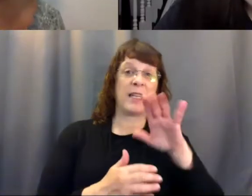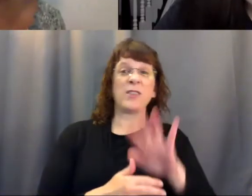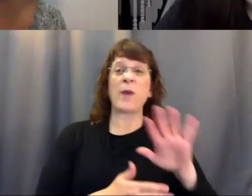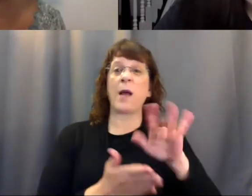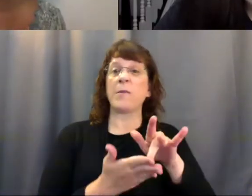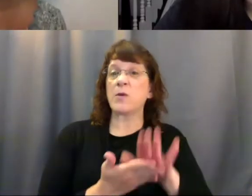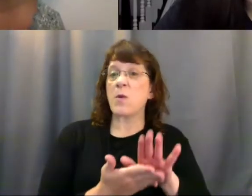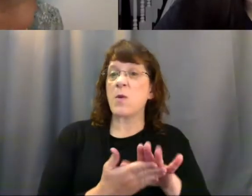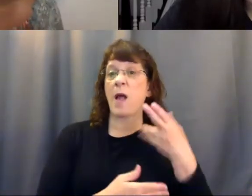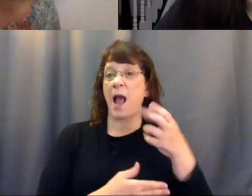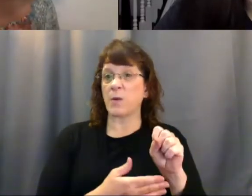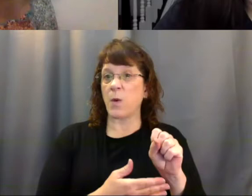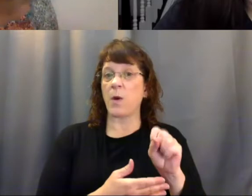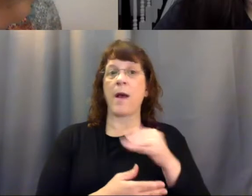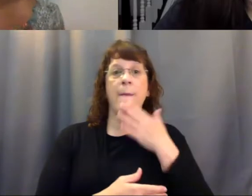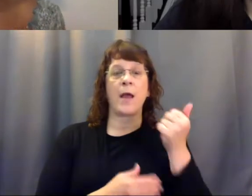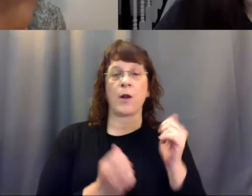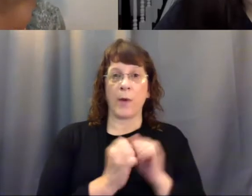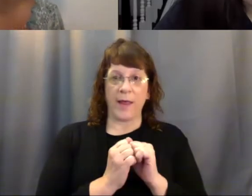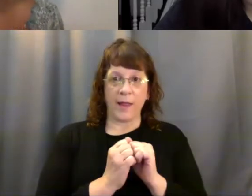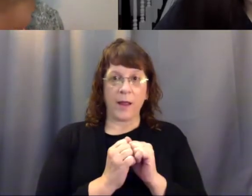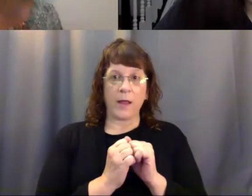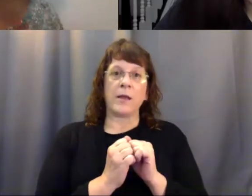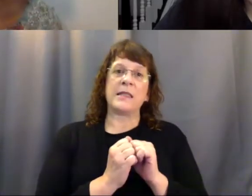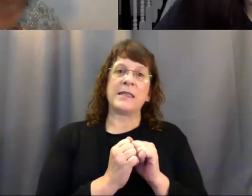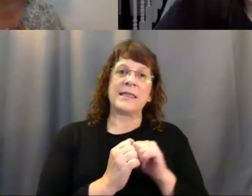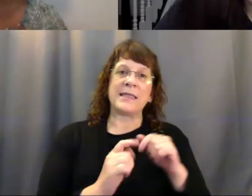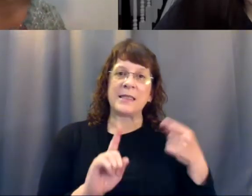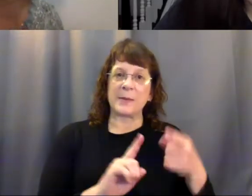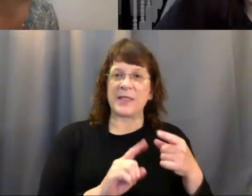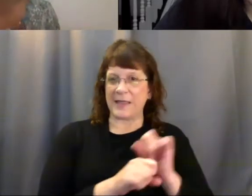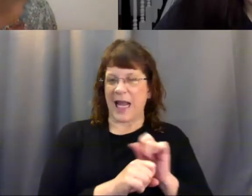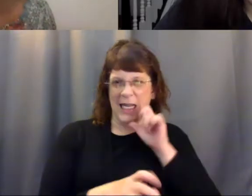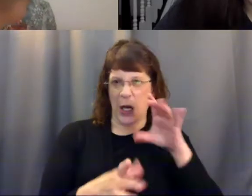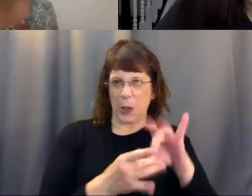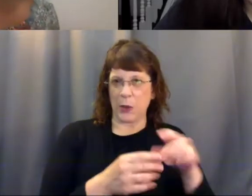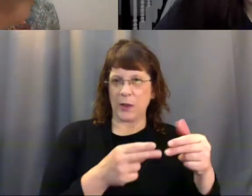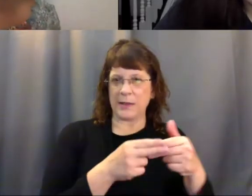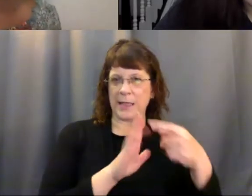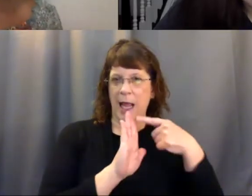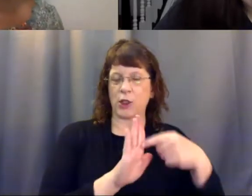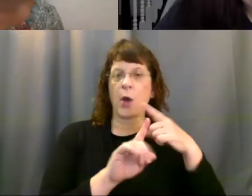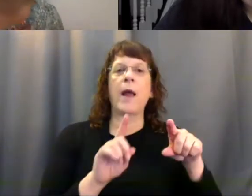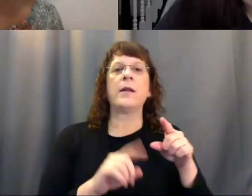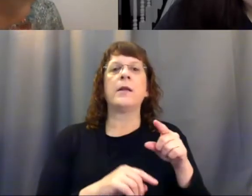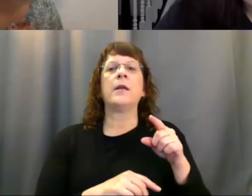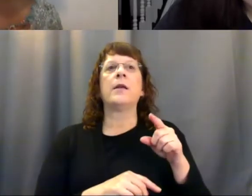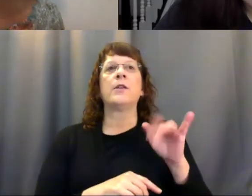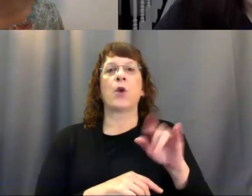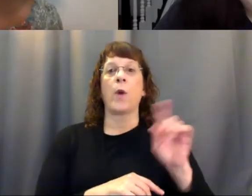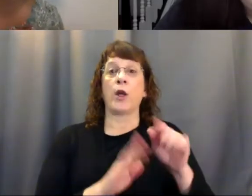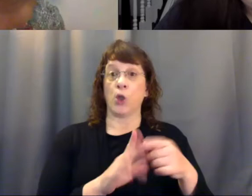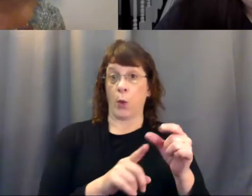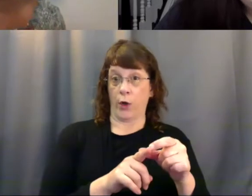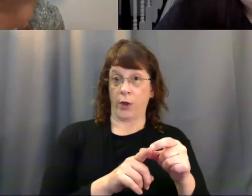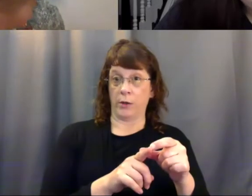to do better with what's known as the Stroop task, which I didn't include in the slideshow, but I thought about it. But it's where you show a word.